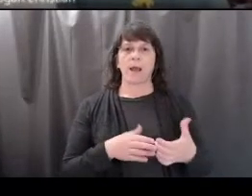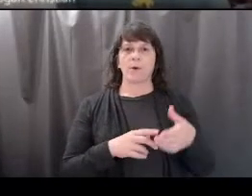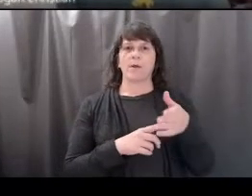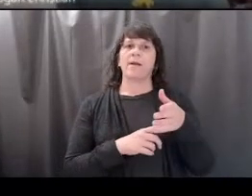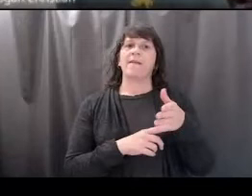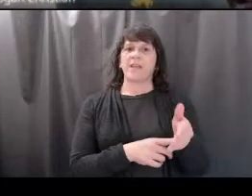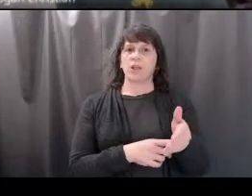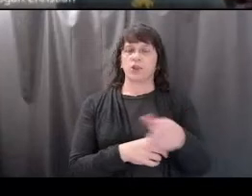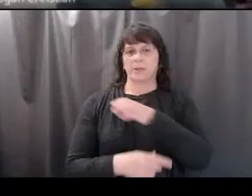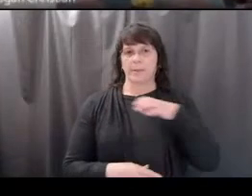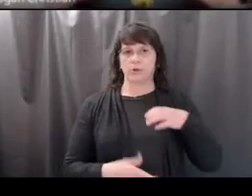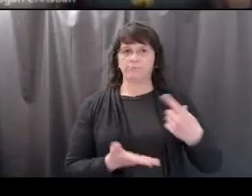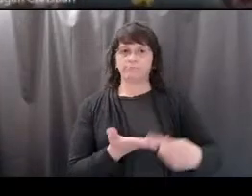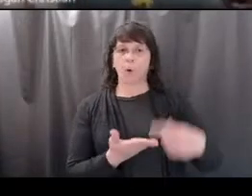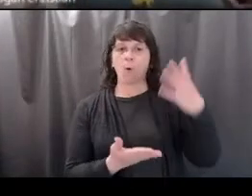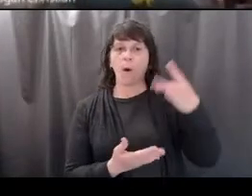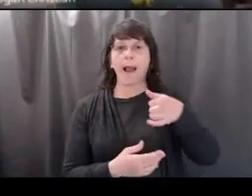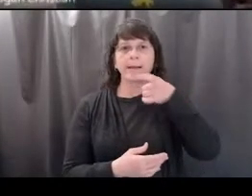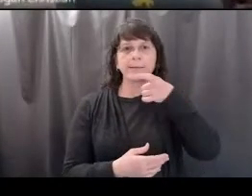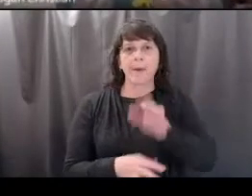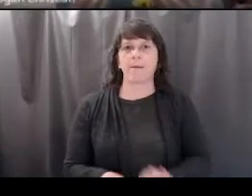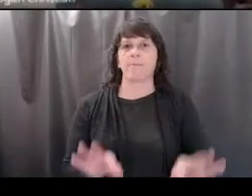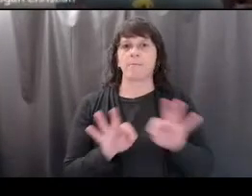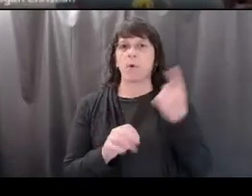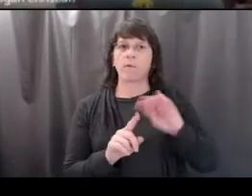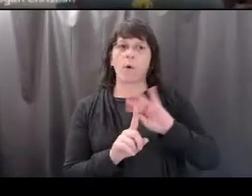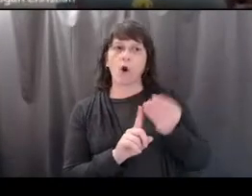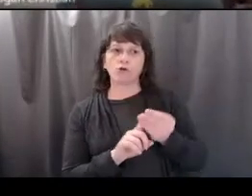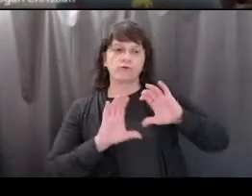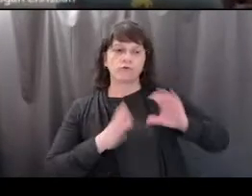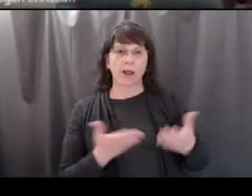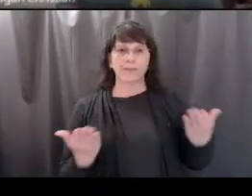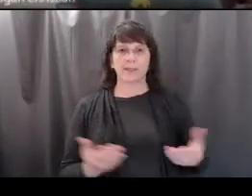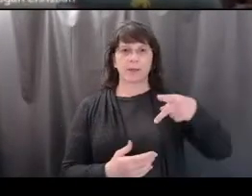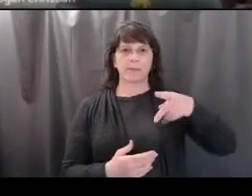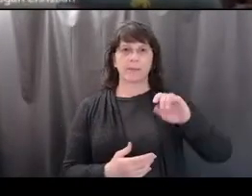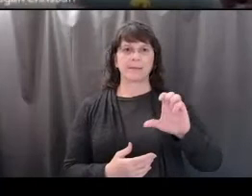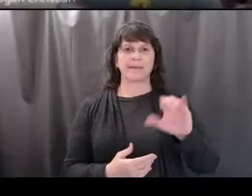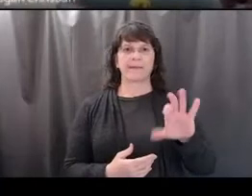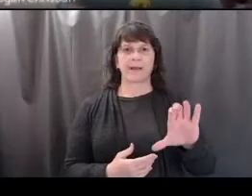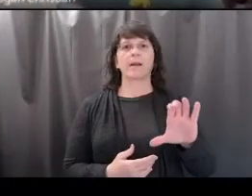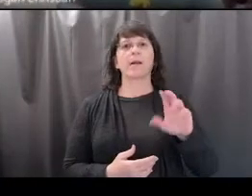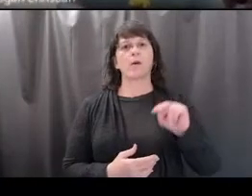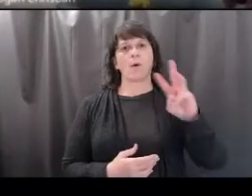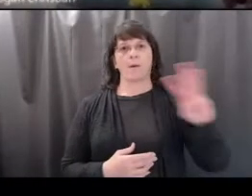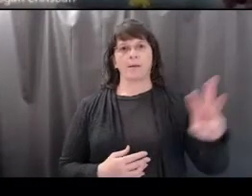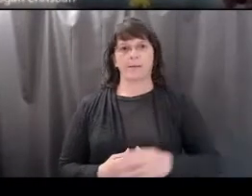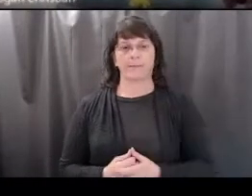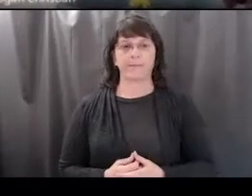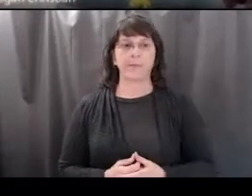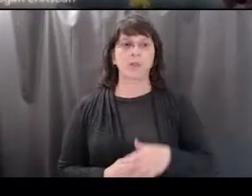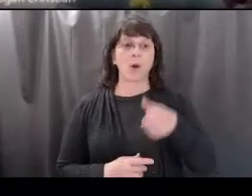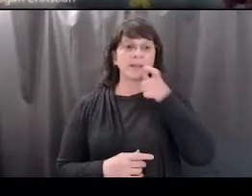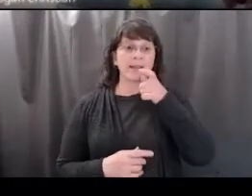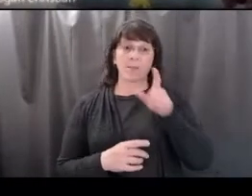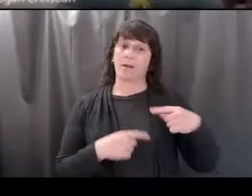Commission that talks about why salmon is important to the culture of tribes in the Pacific Northwest. So, salmon have long